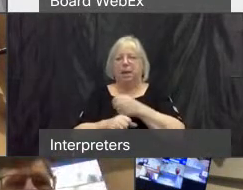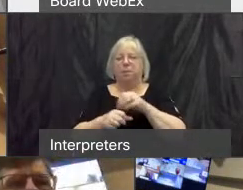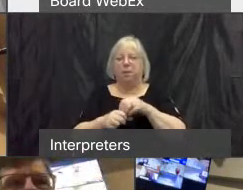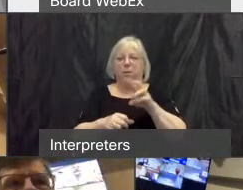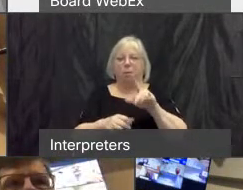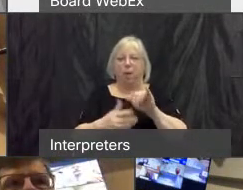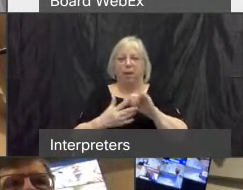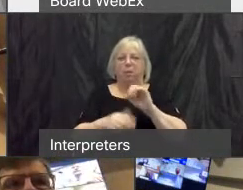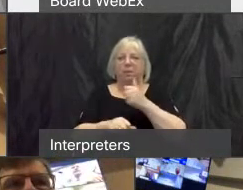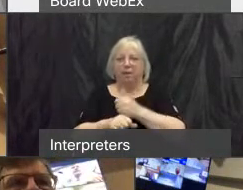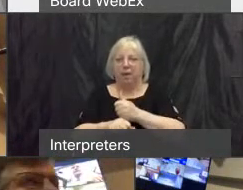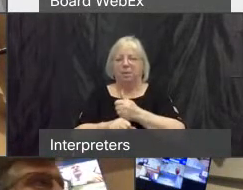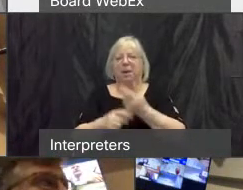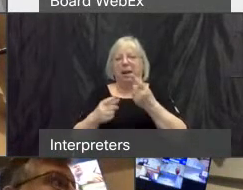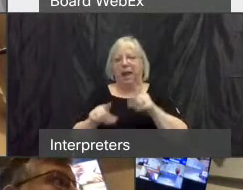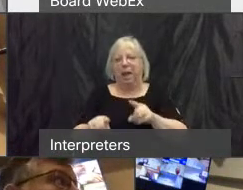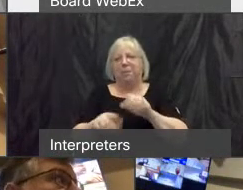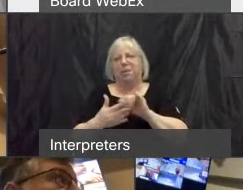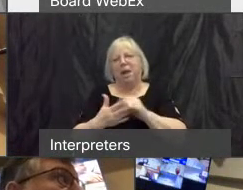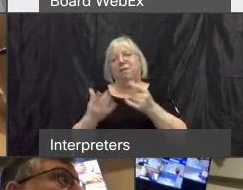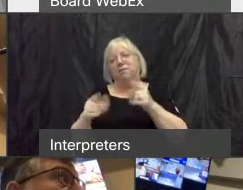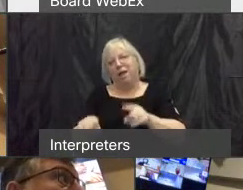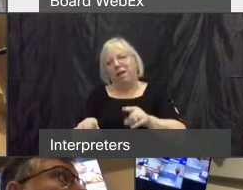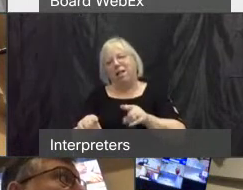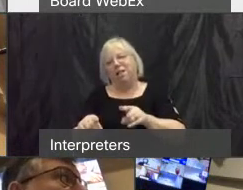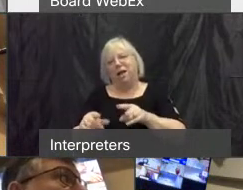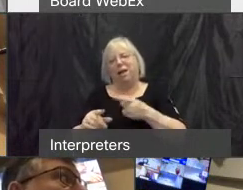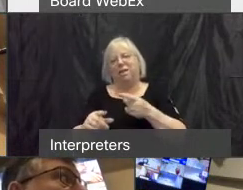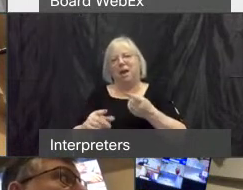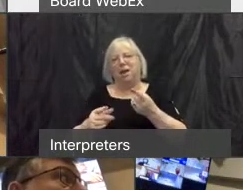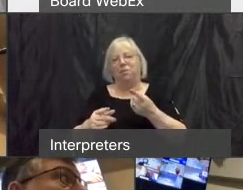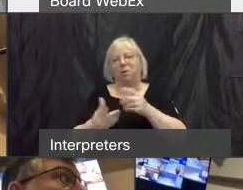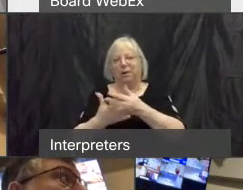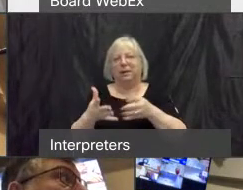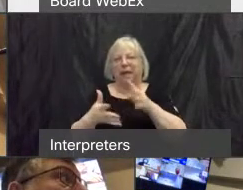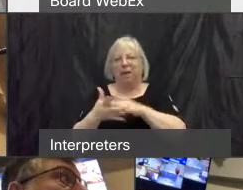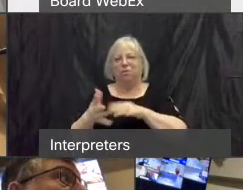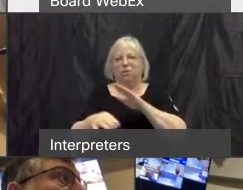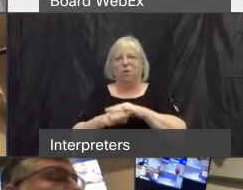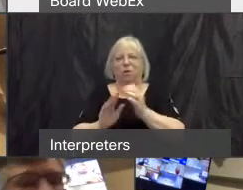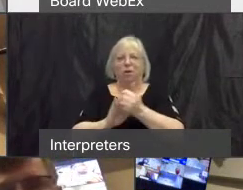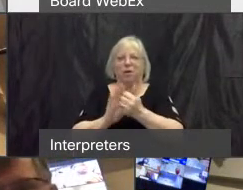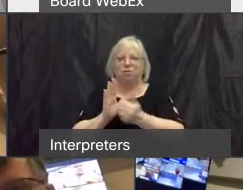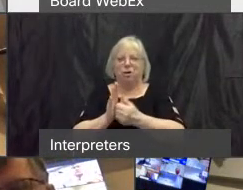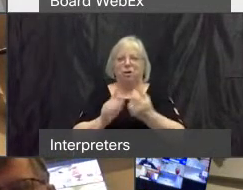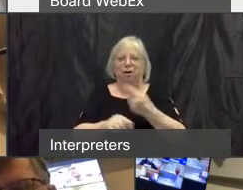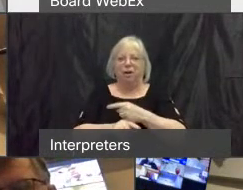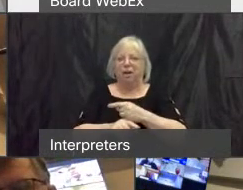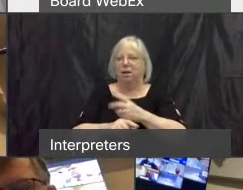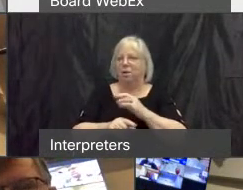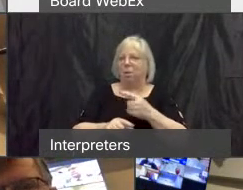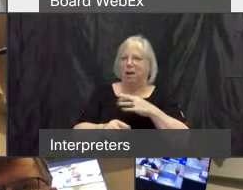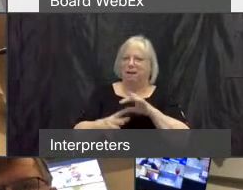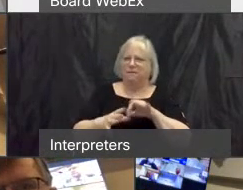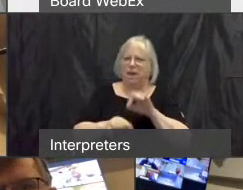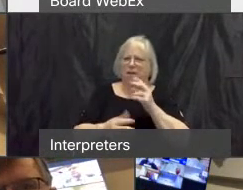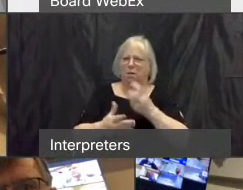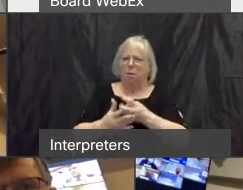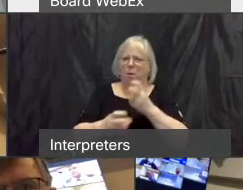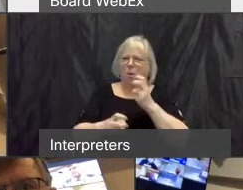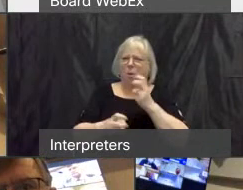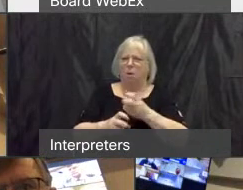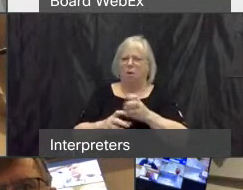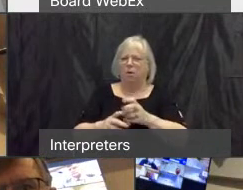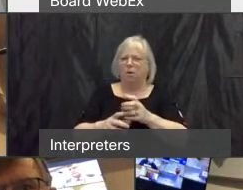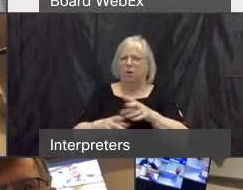set, and they ended up falling on agenda meeting dates. Well, I find it hard if this board was to take action if we're having discussions